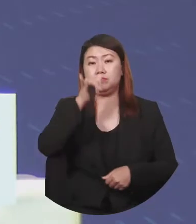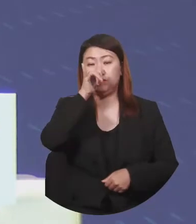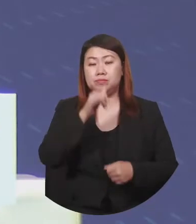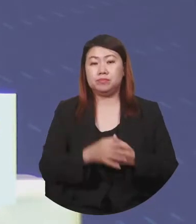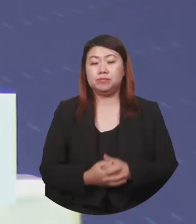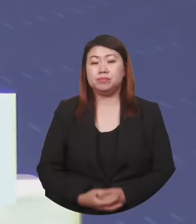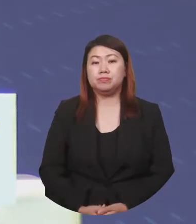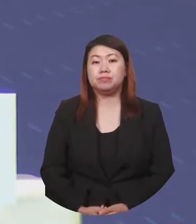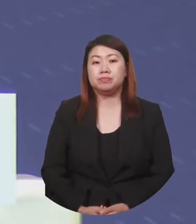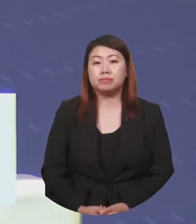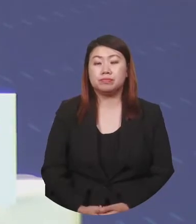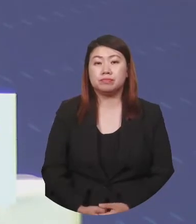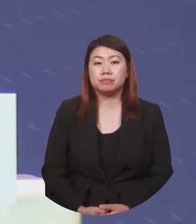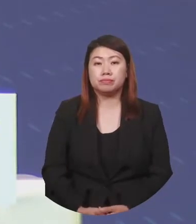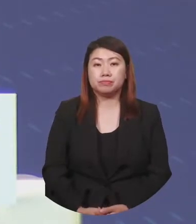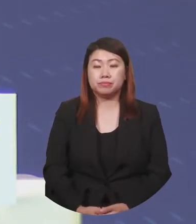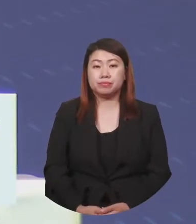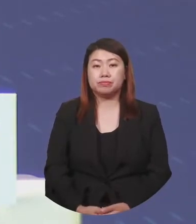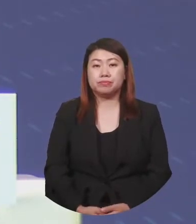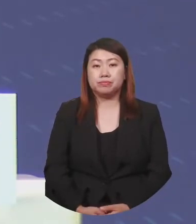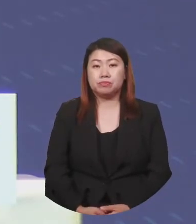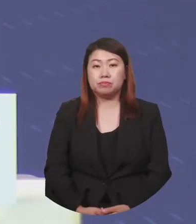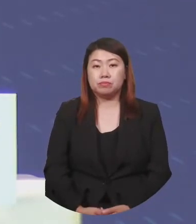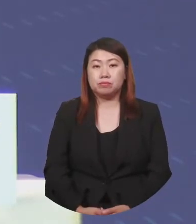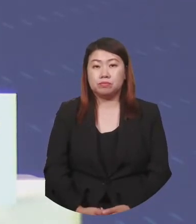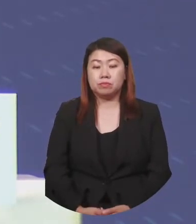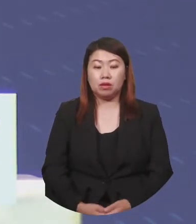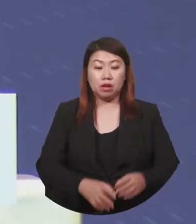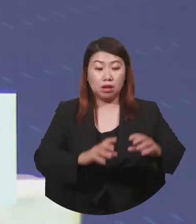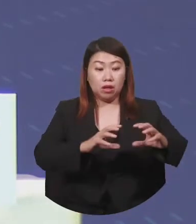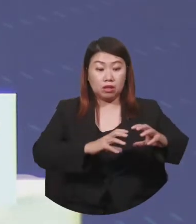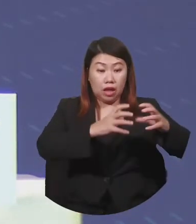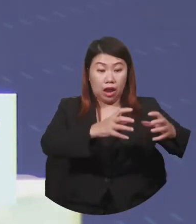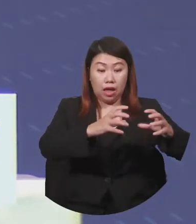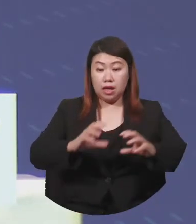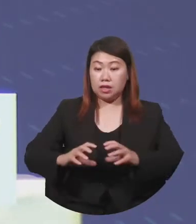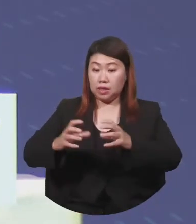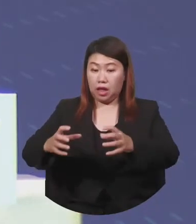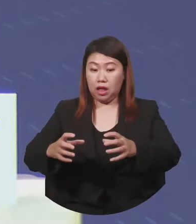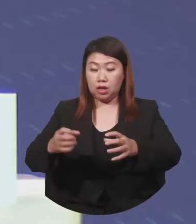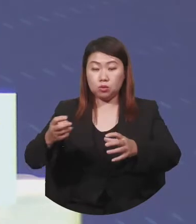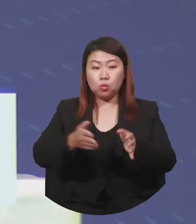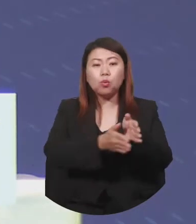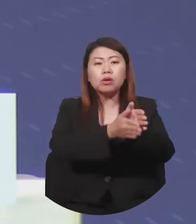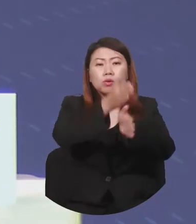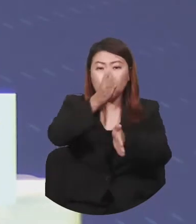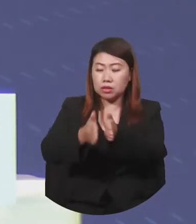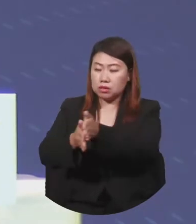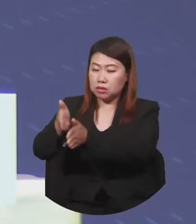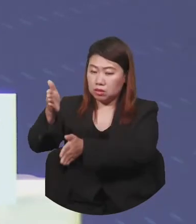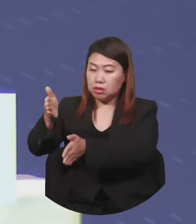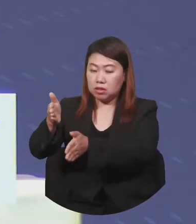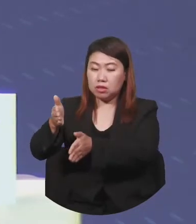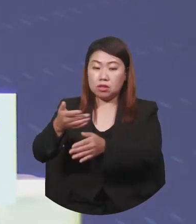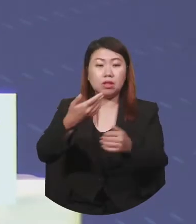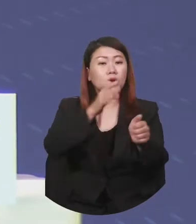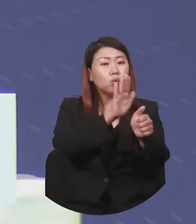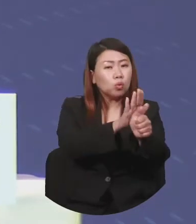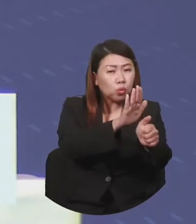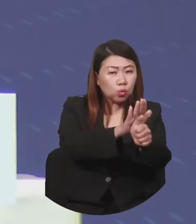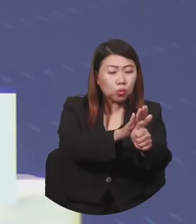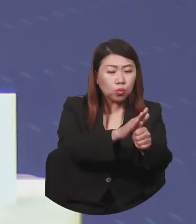both the countries and agencies and the donor community, they could improve